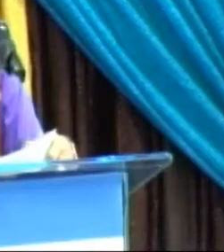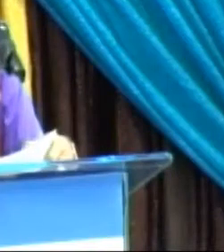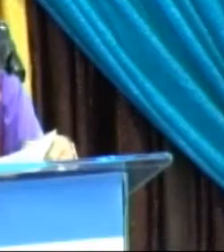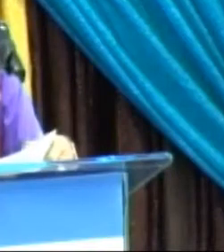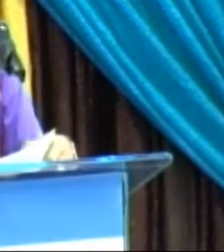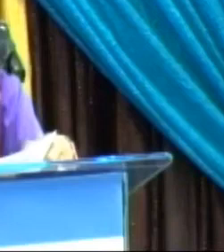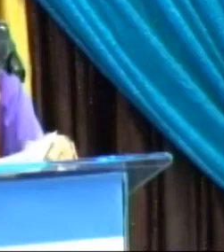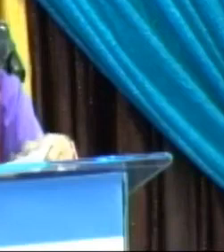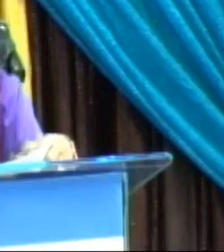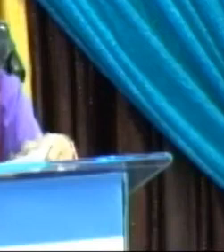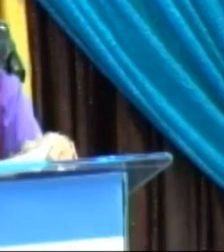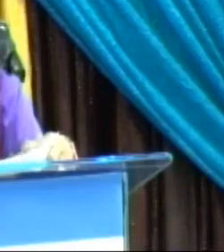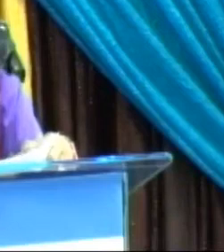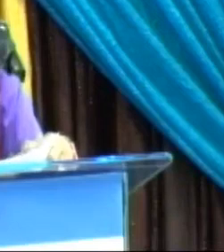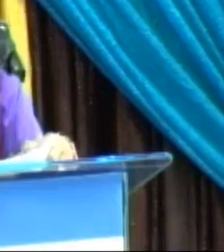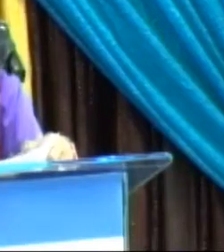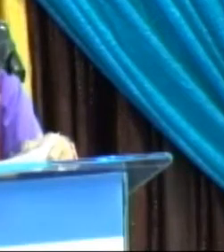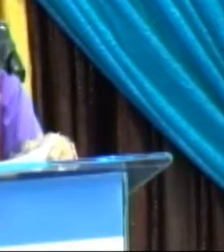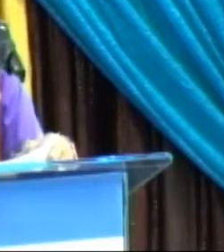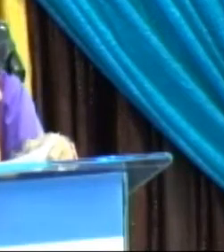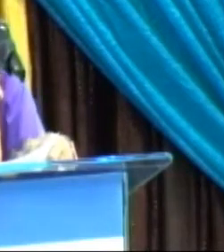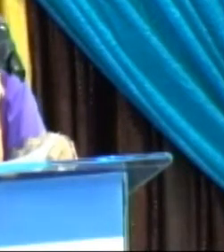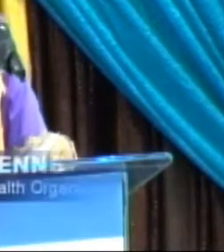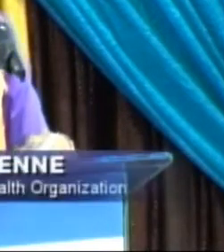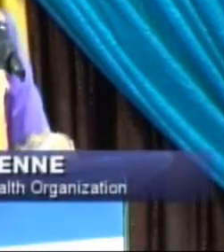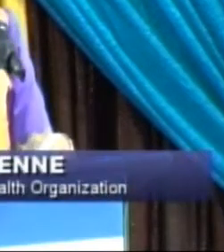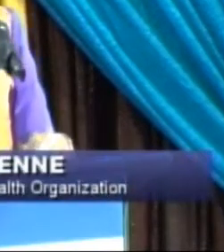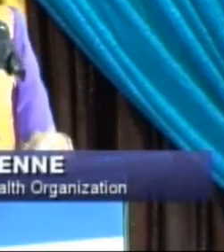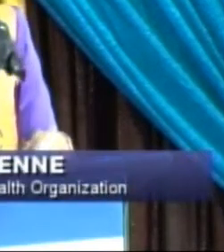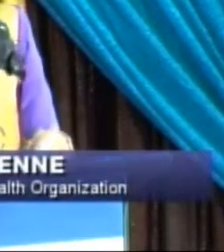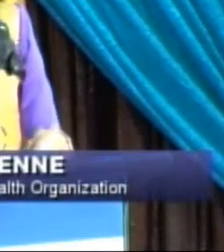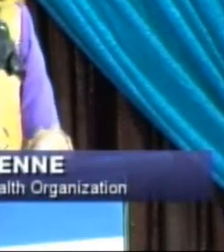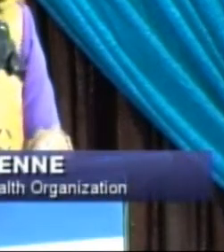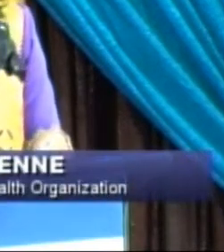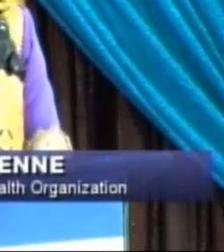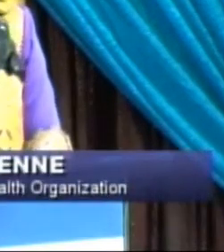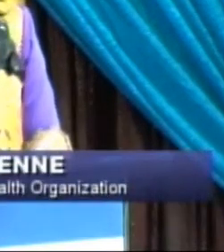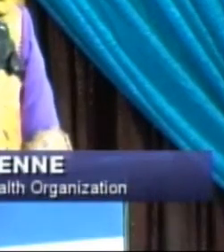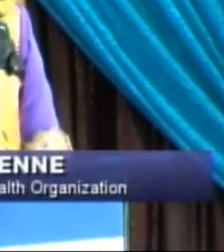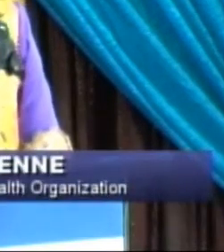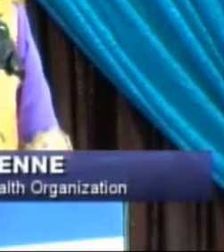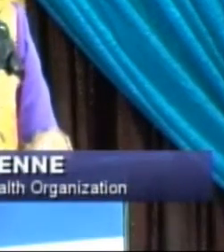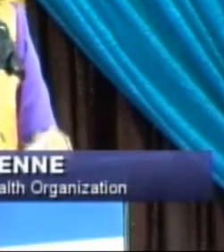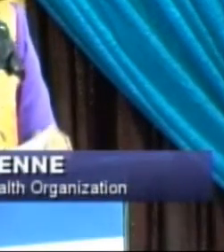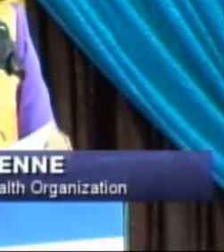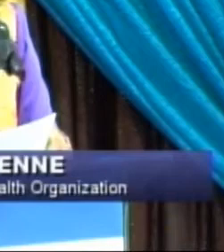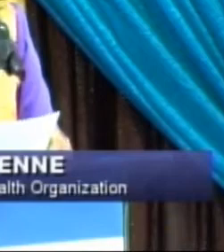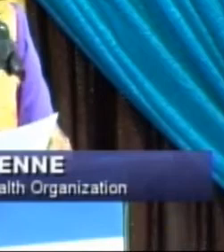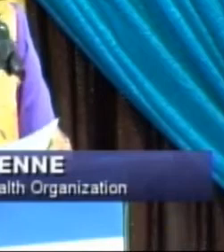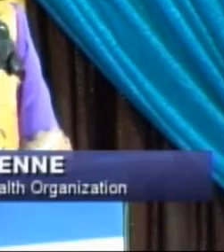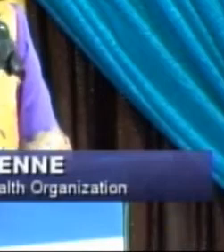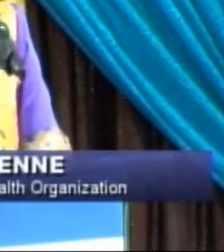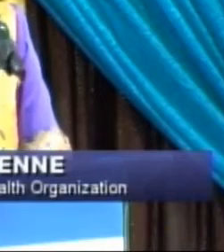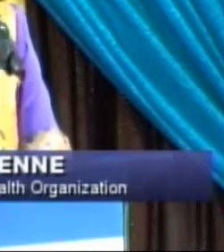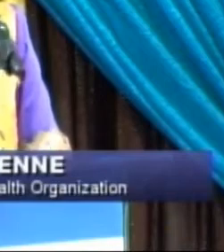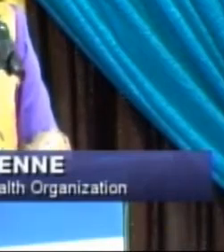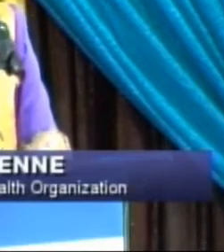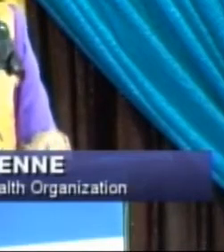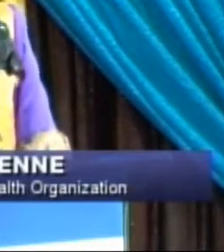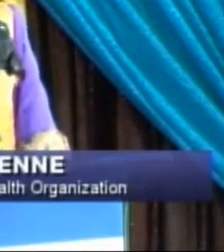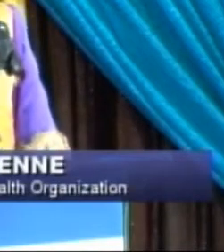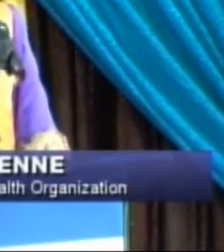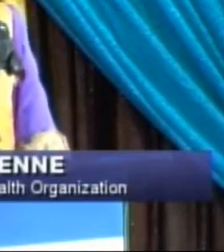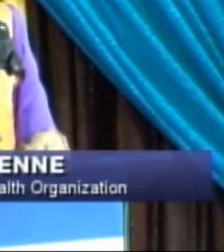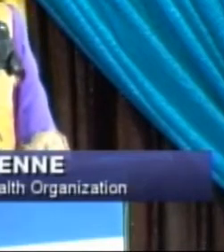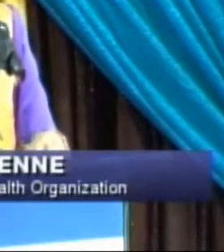It is abundantly clear that from a climate change perspective, urgent attention must be given to the